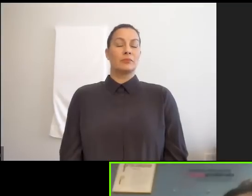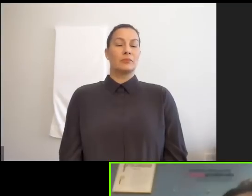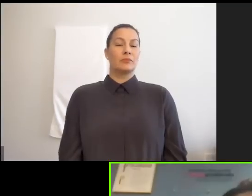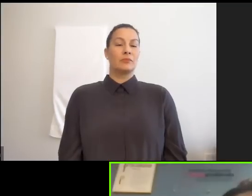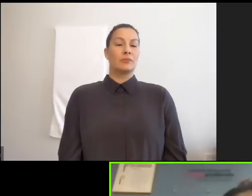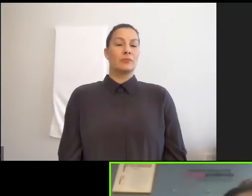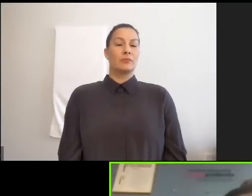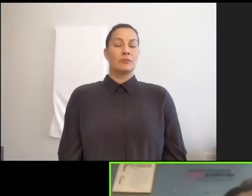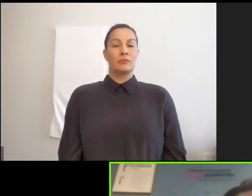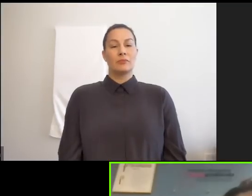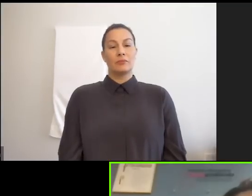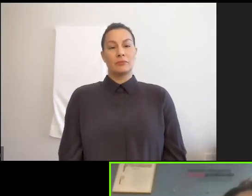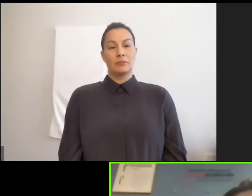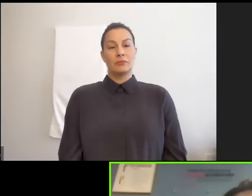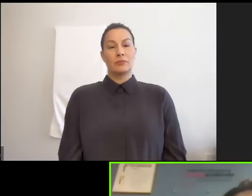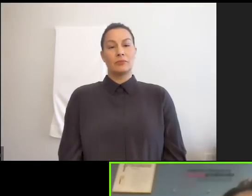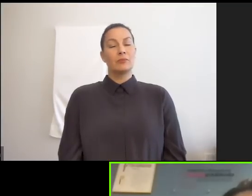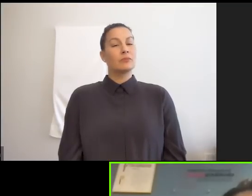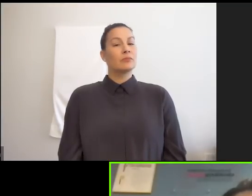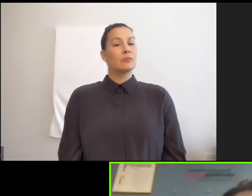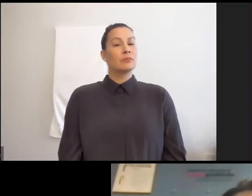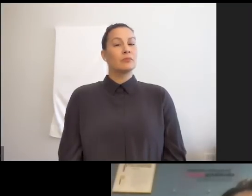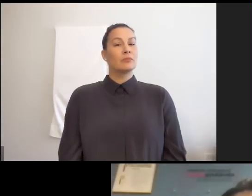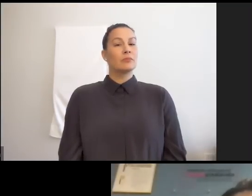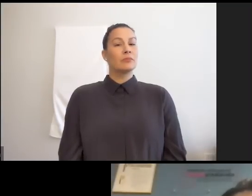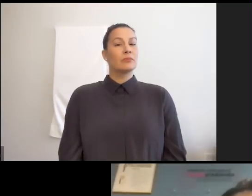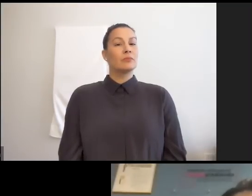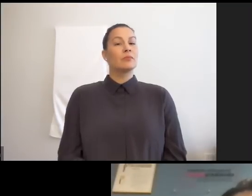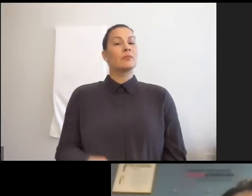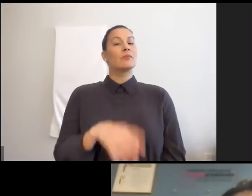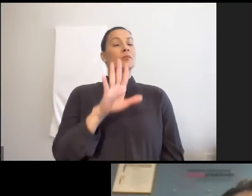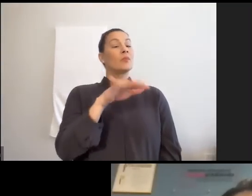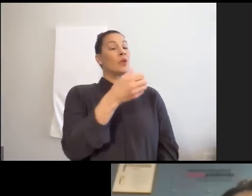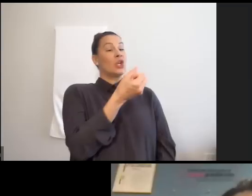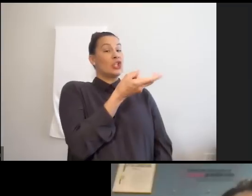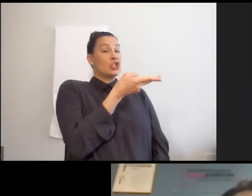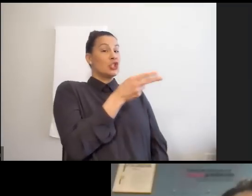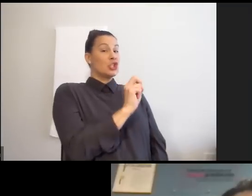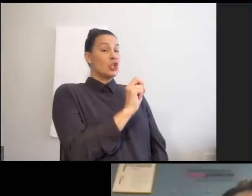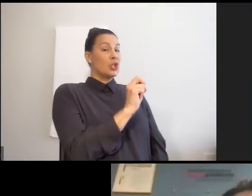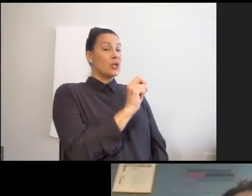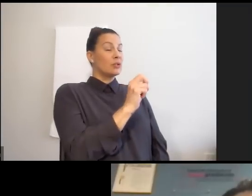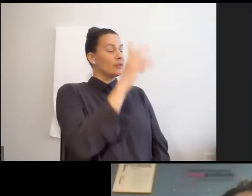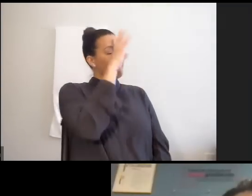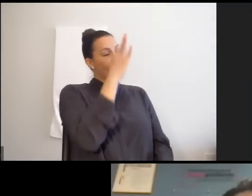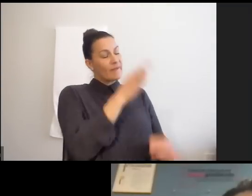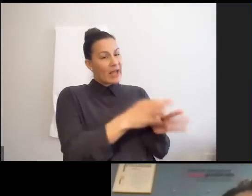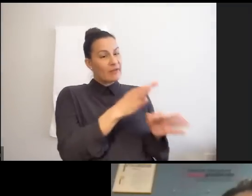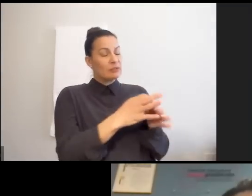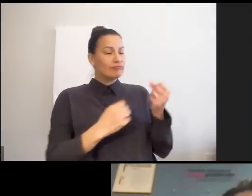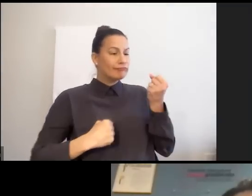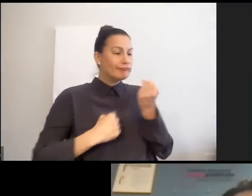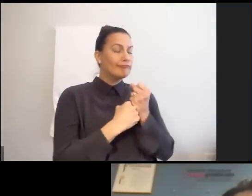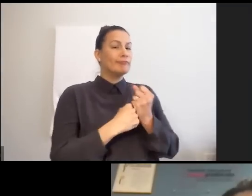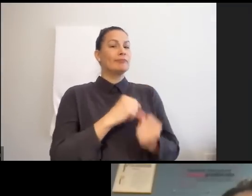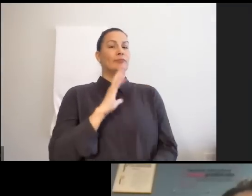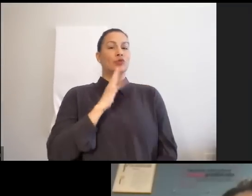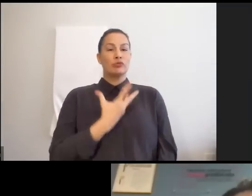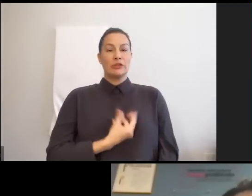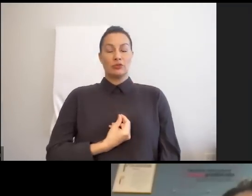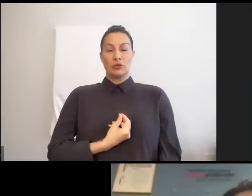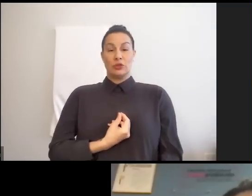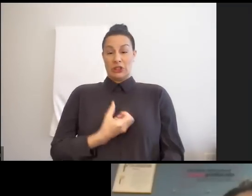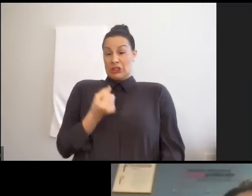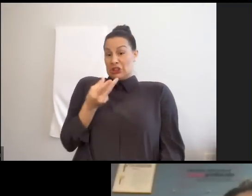trabajadoras sexuales en Queens. She was a faithful supporter, transgender woman. She was a